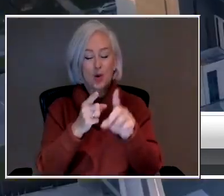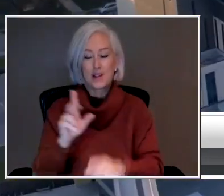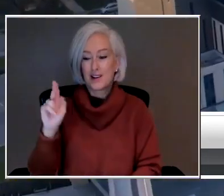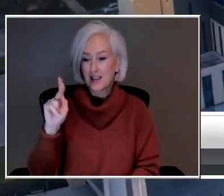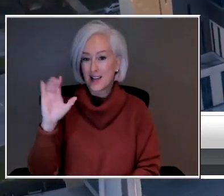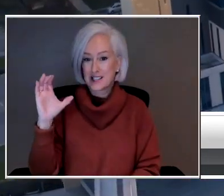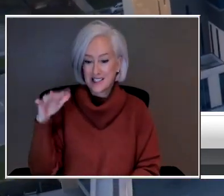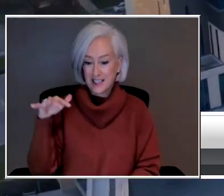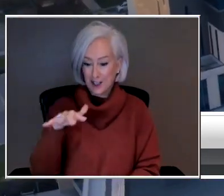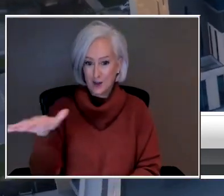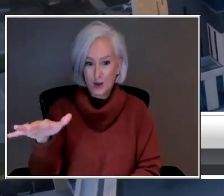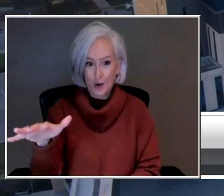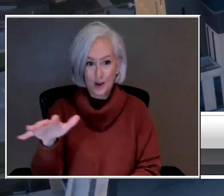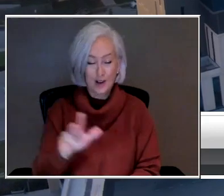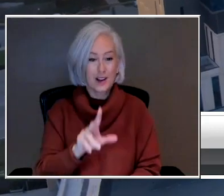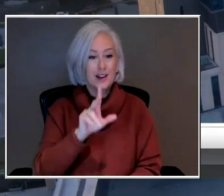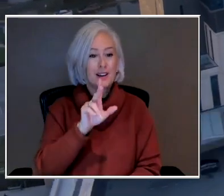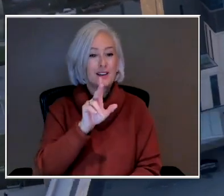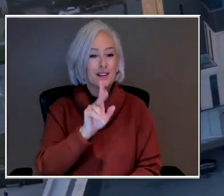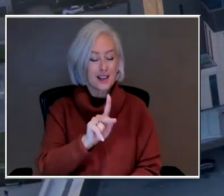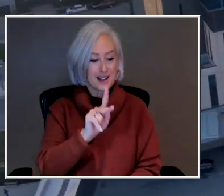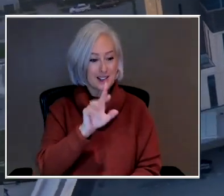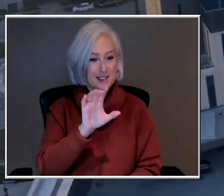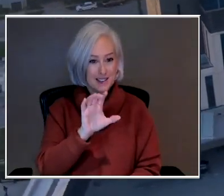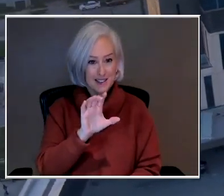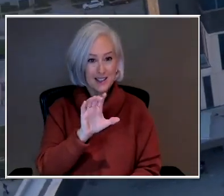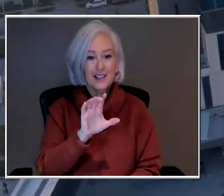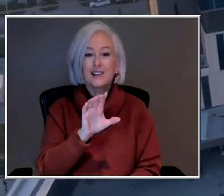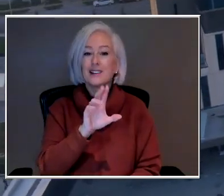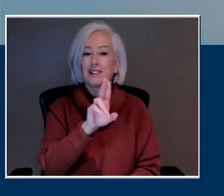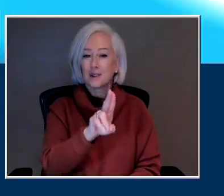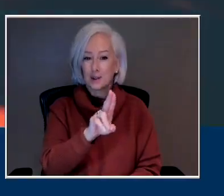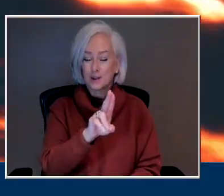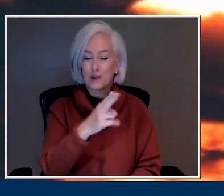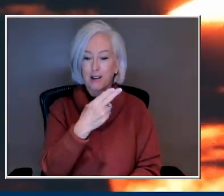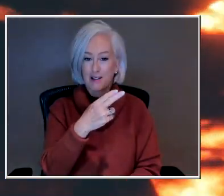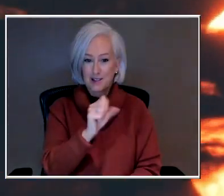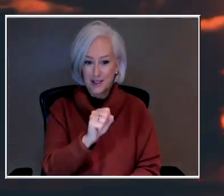Health System share some exciting news of a new beginning.